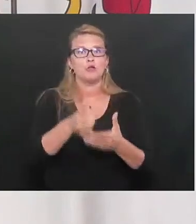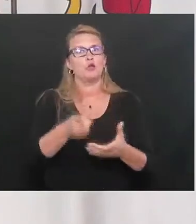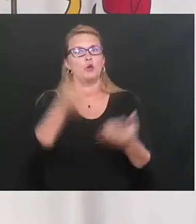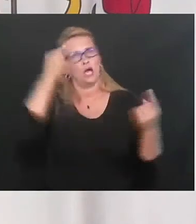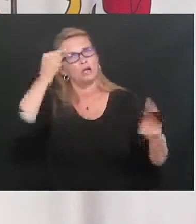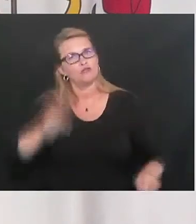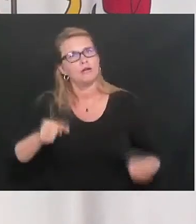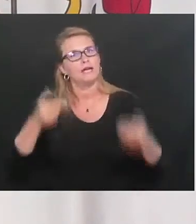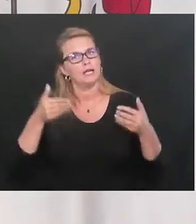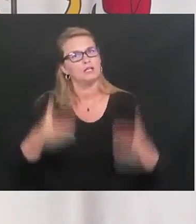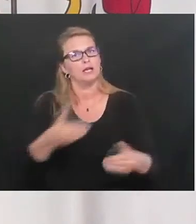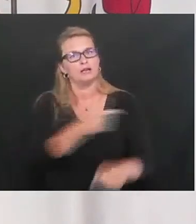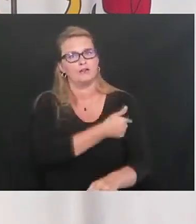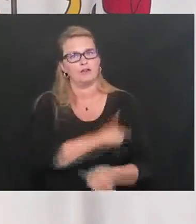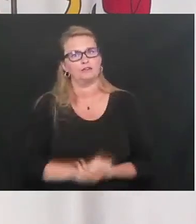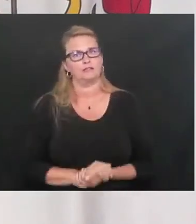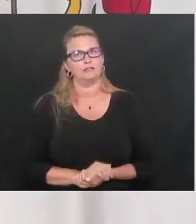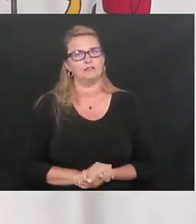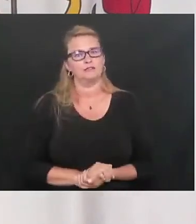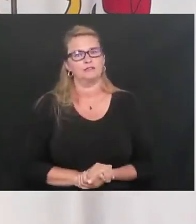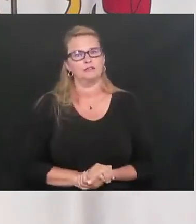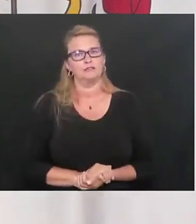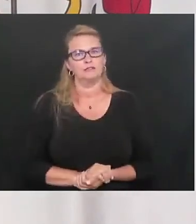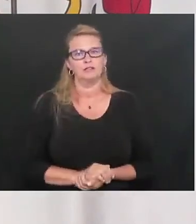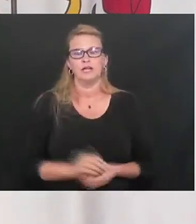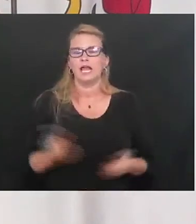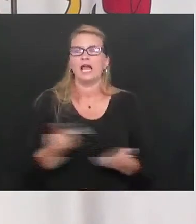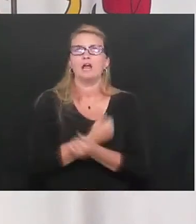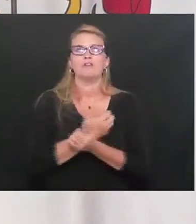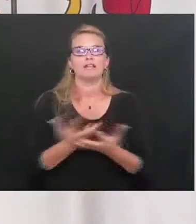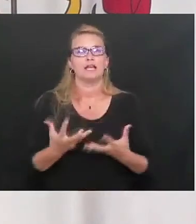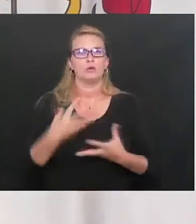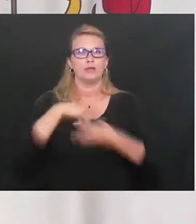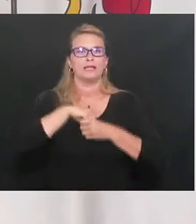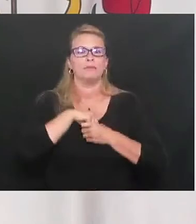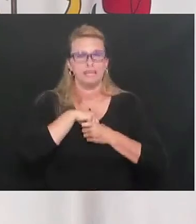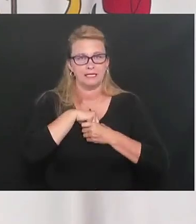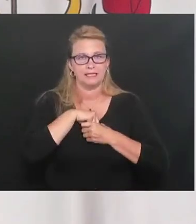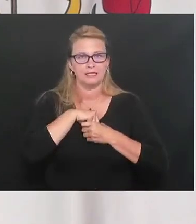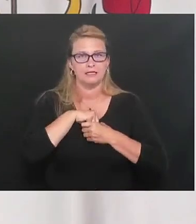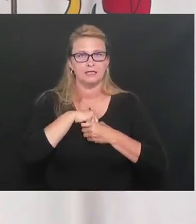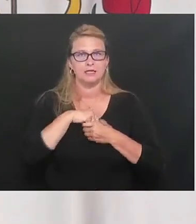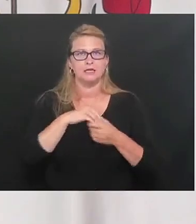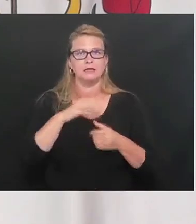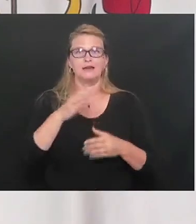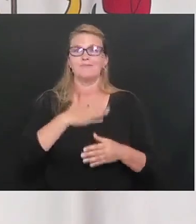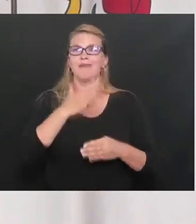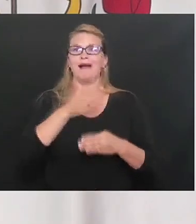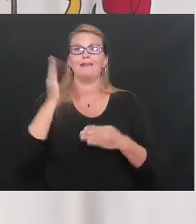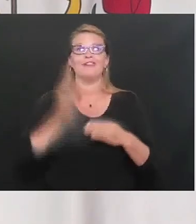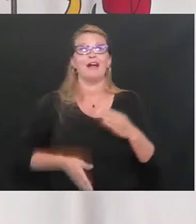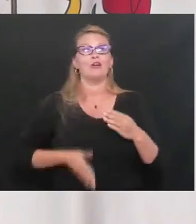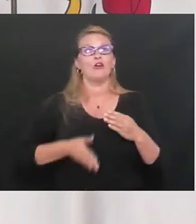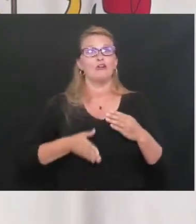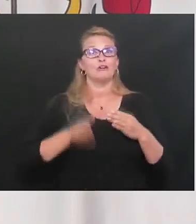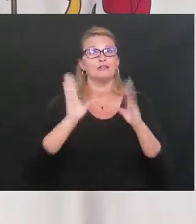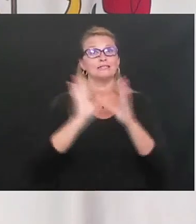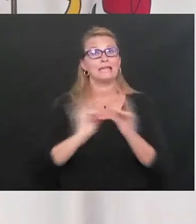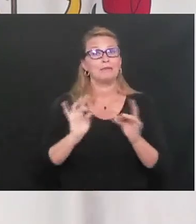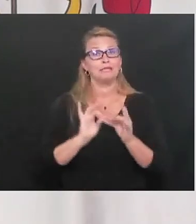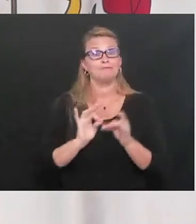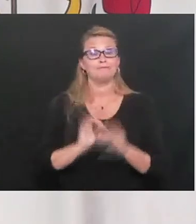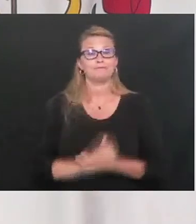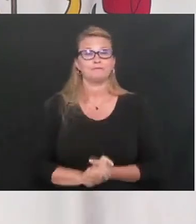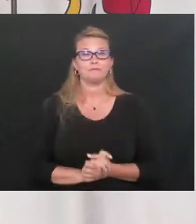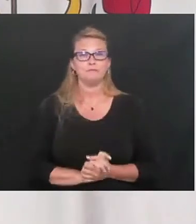whole thing. We're trying with all in. I've got to end with just this. You know, I